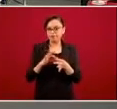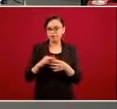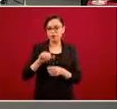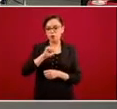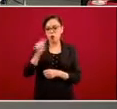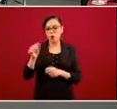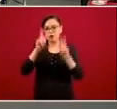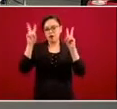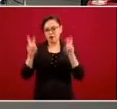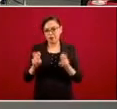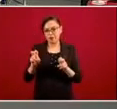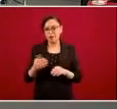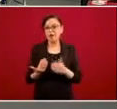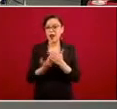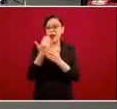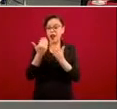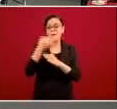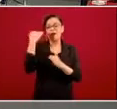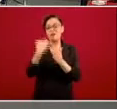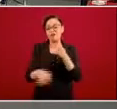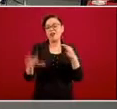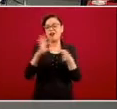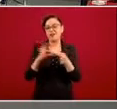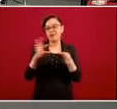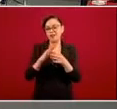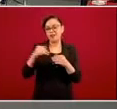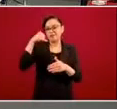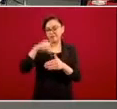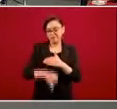Now, okay, doctor, now you have the floor.